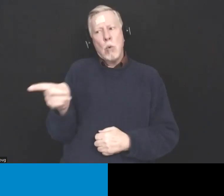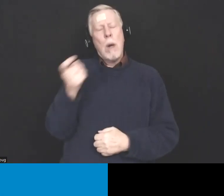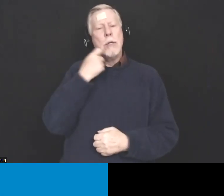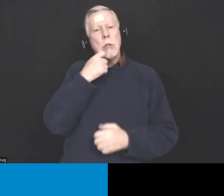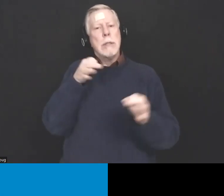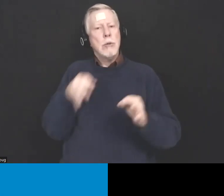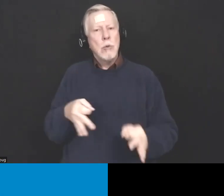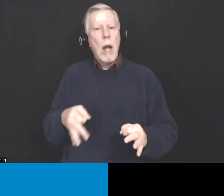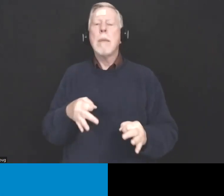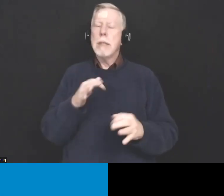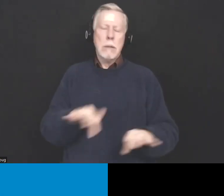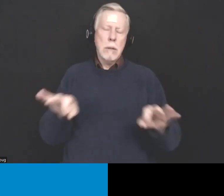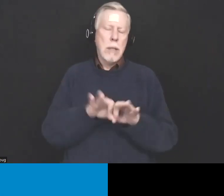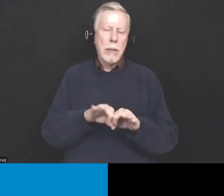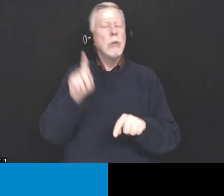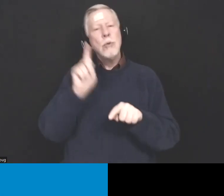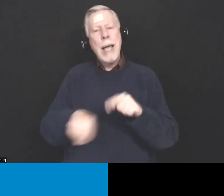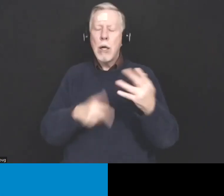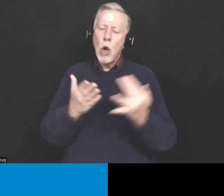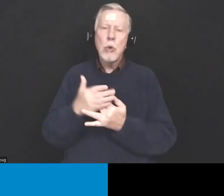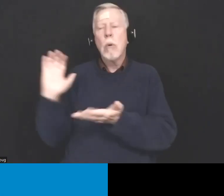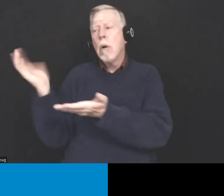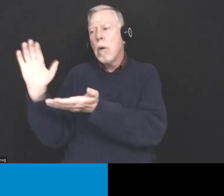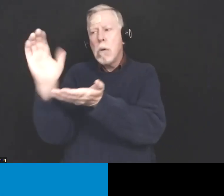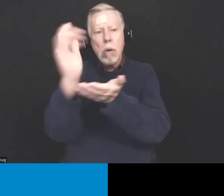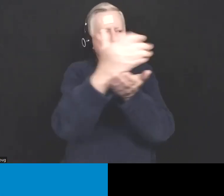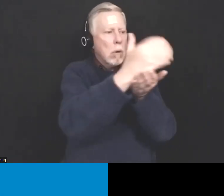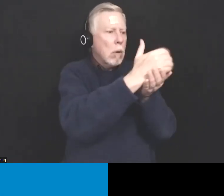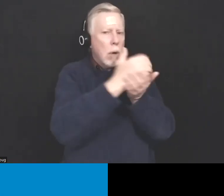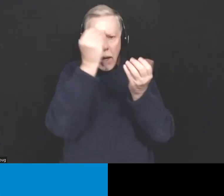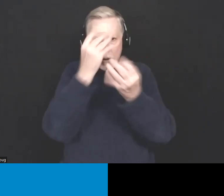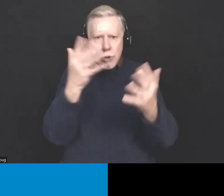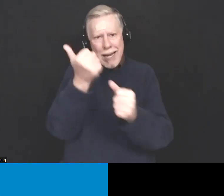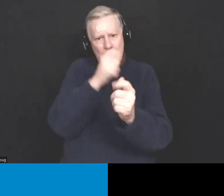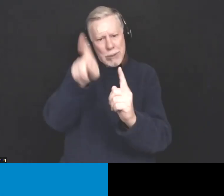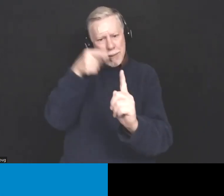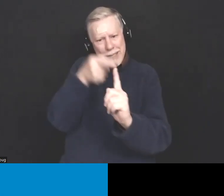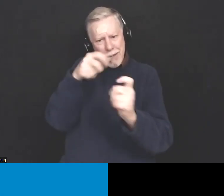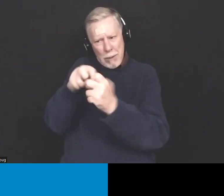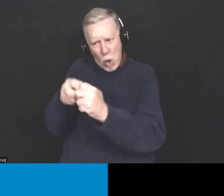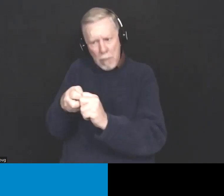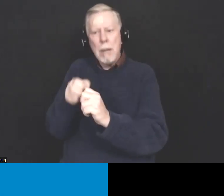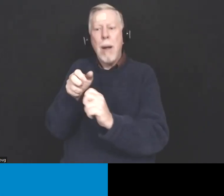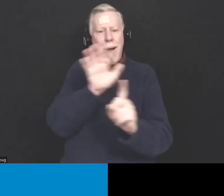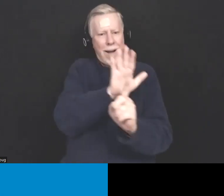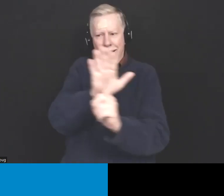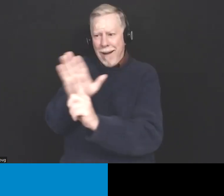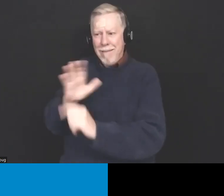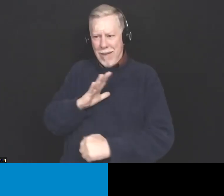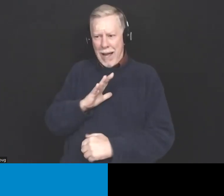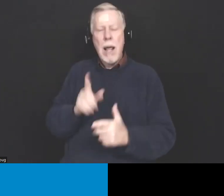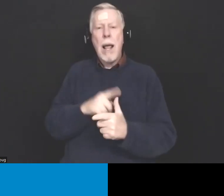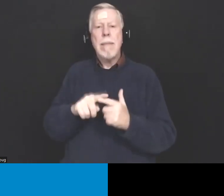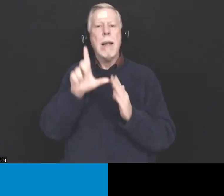and disaggregate and understand everybody's specific population level problem and then ignore it when you